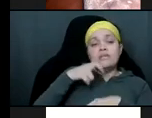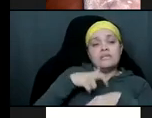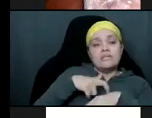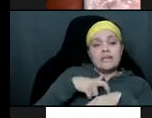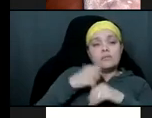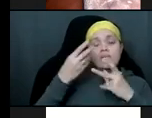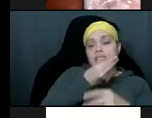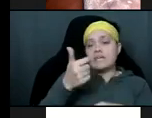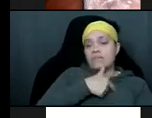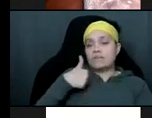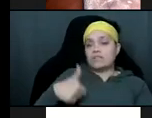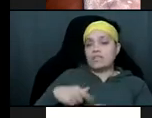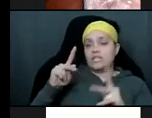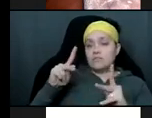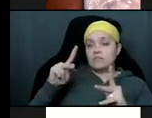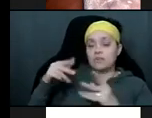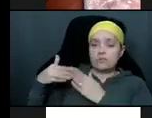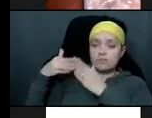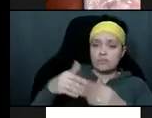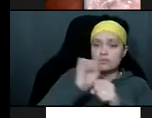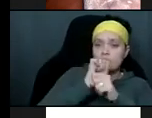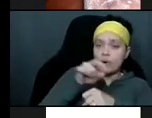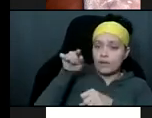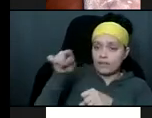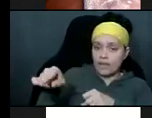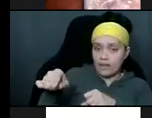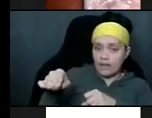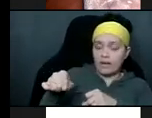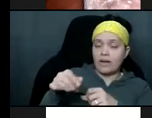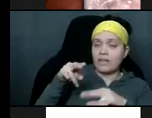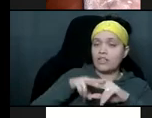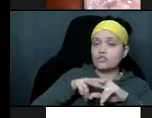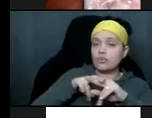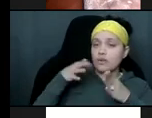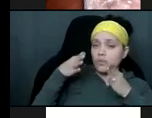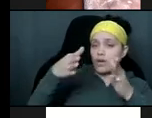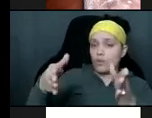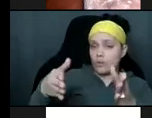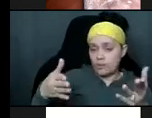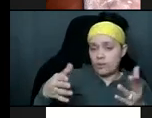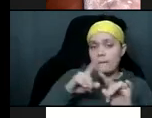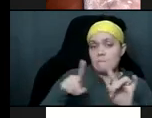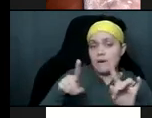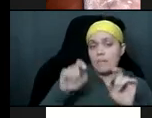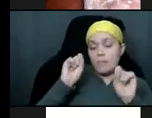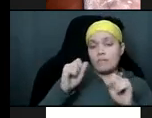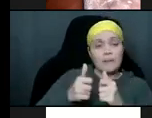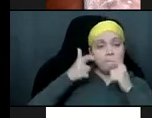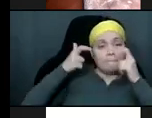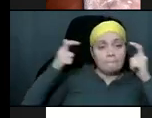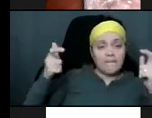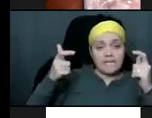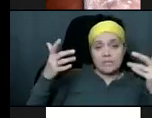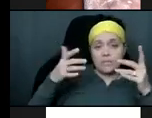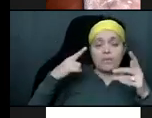number of Chinese people came to work there. Work on the railroad was one thing. But probably the biggest thing was